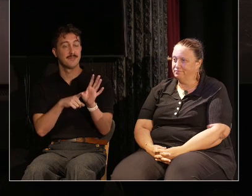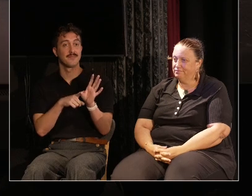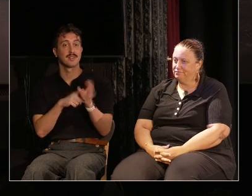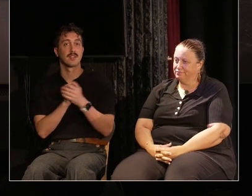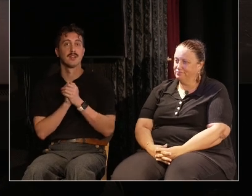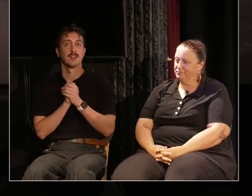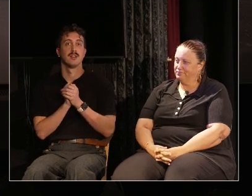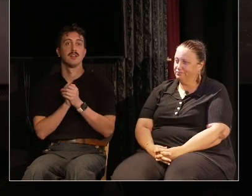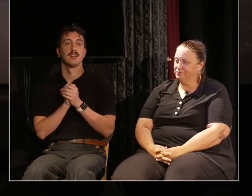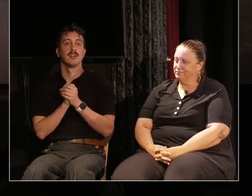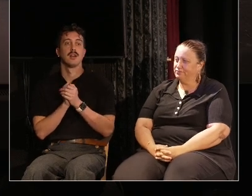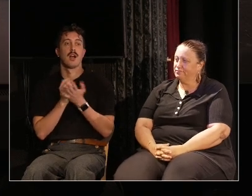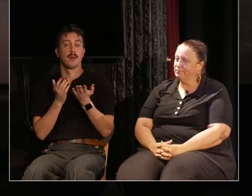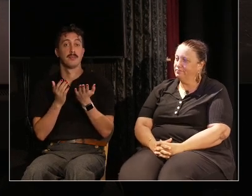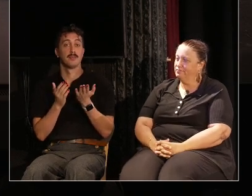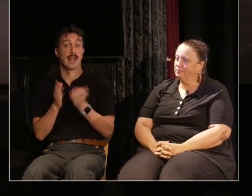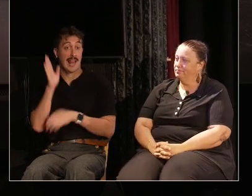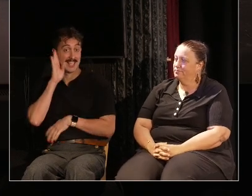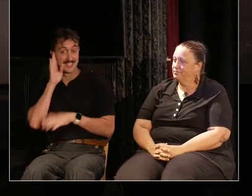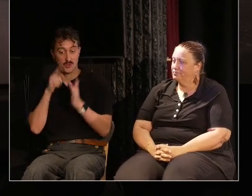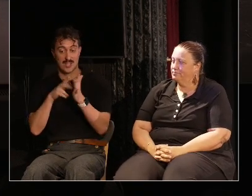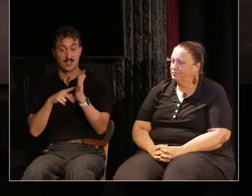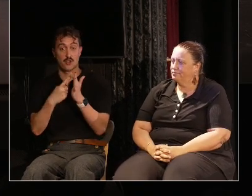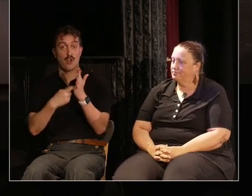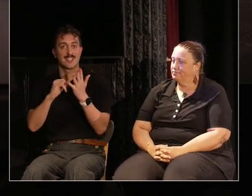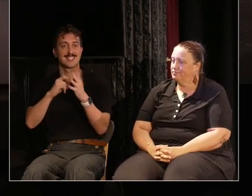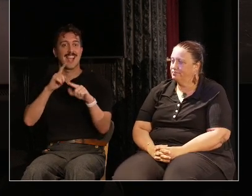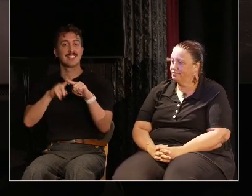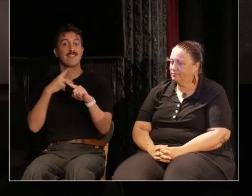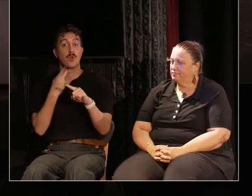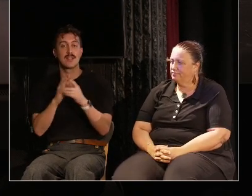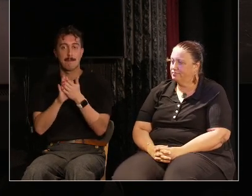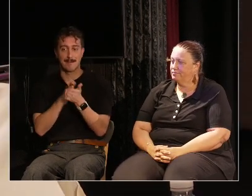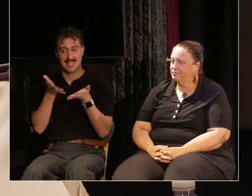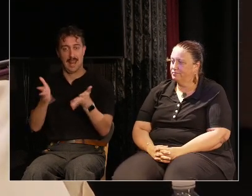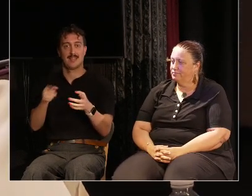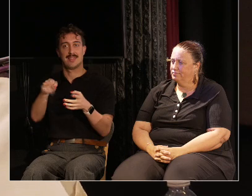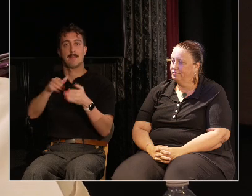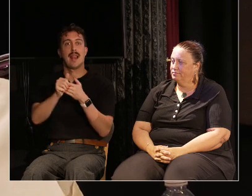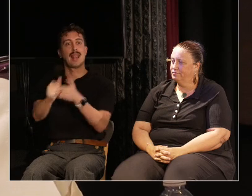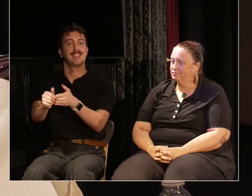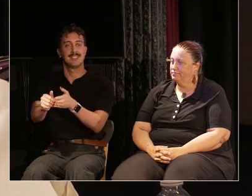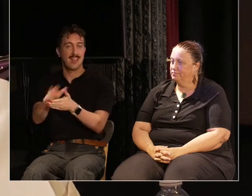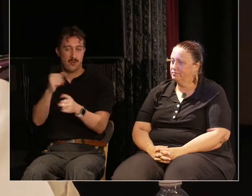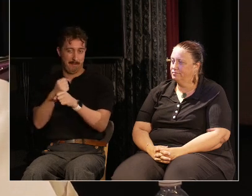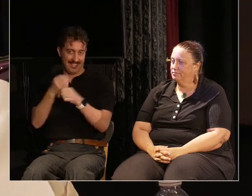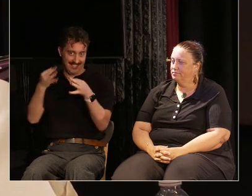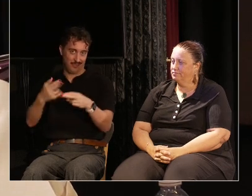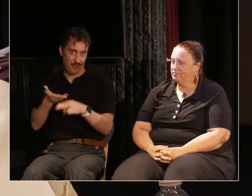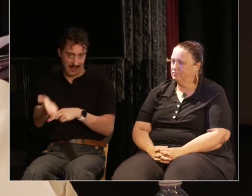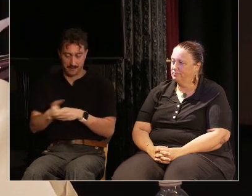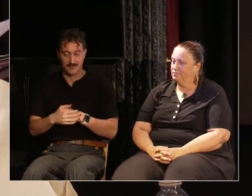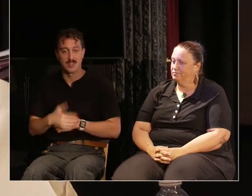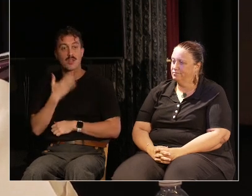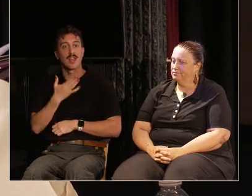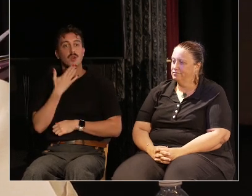to intersex voices means letting them lead and not making those decisions for them. So thank you for sharing your story. We appreciate it. Our